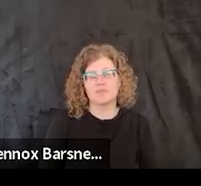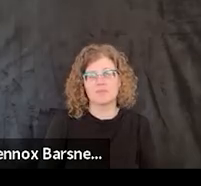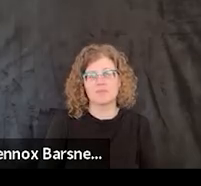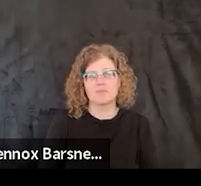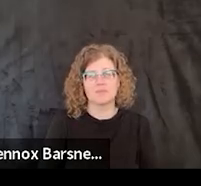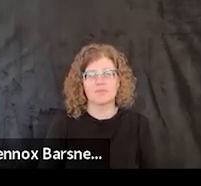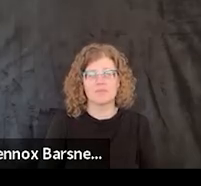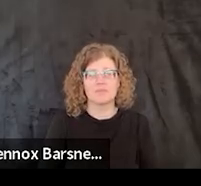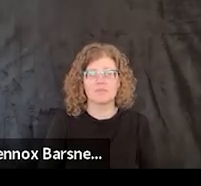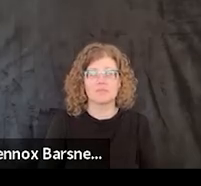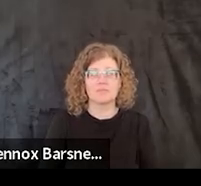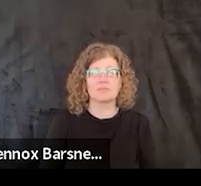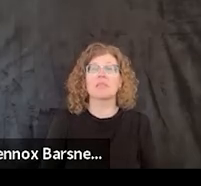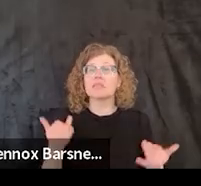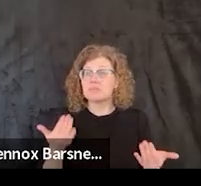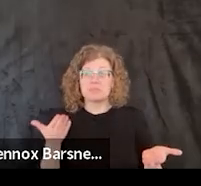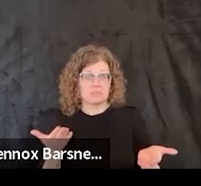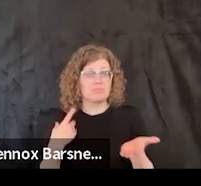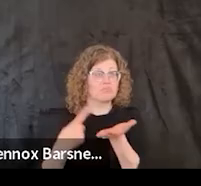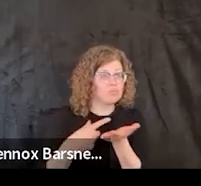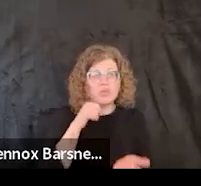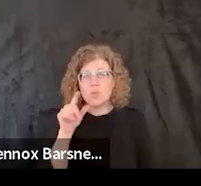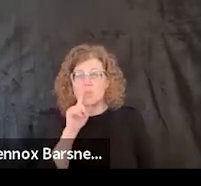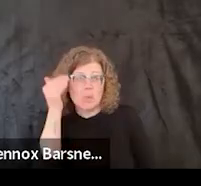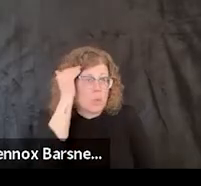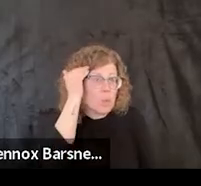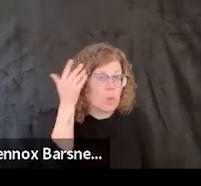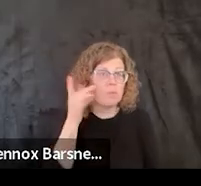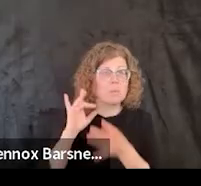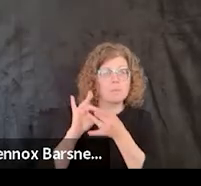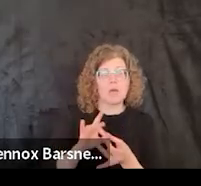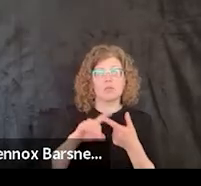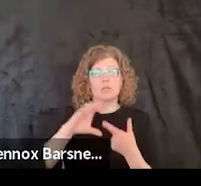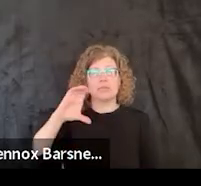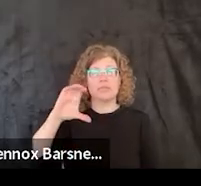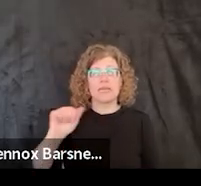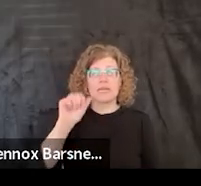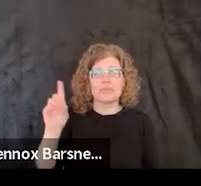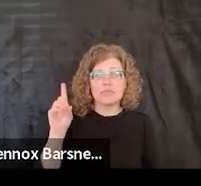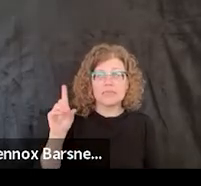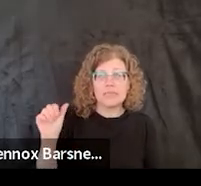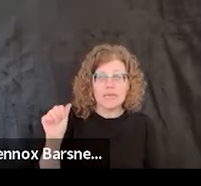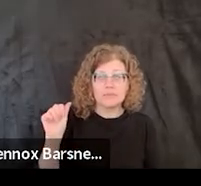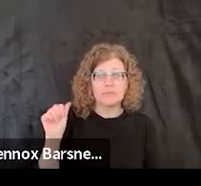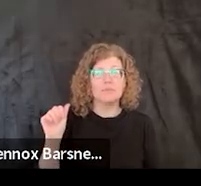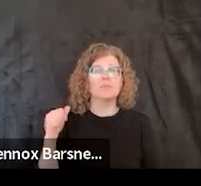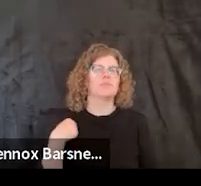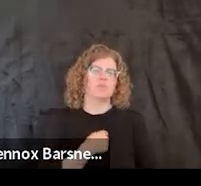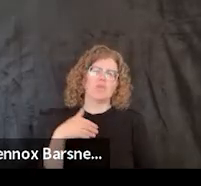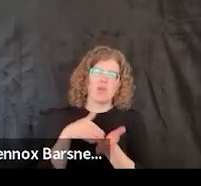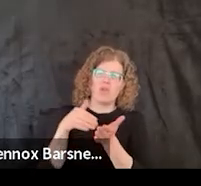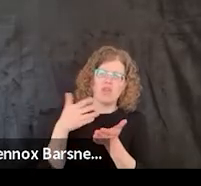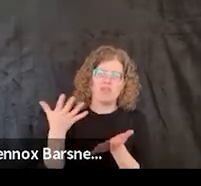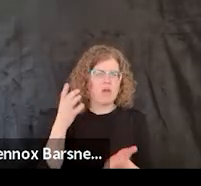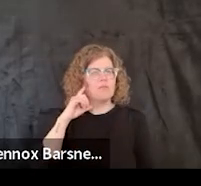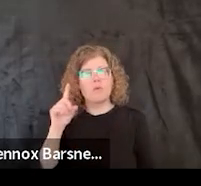For those of you who may not be familiar with Calgary Arts Development Authority, commonly referred to as CADA for short,